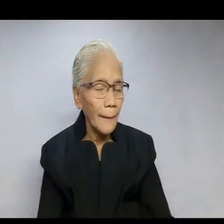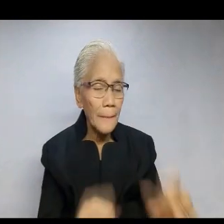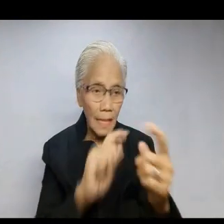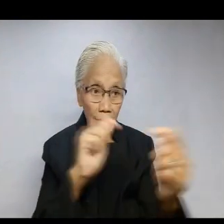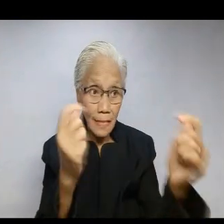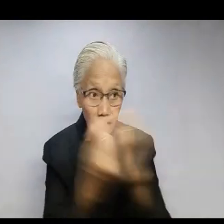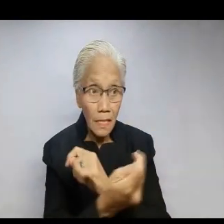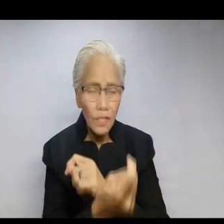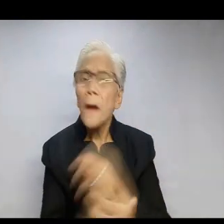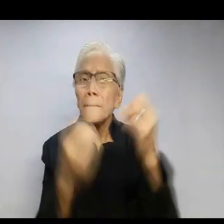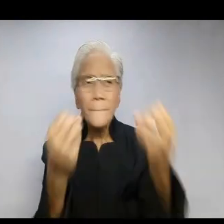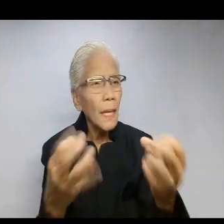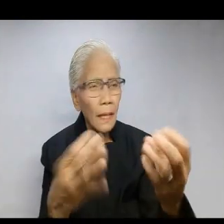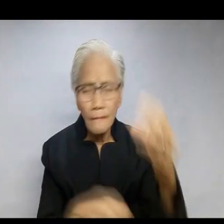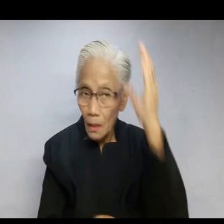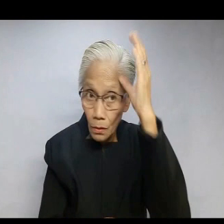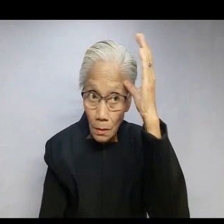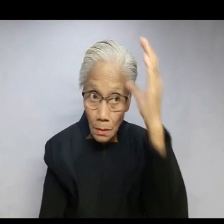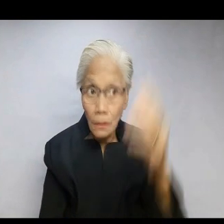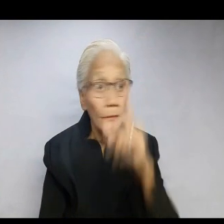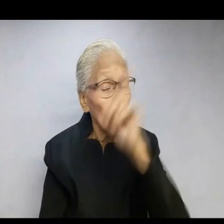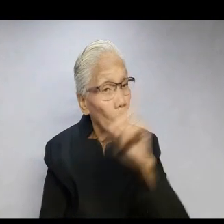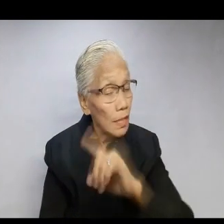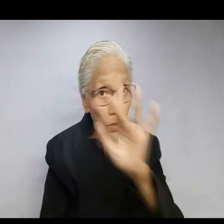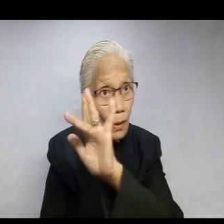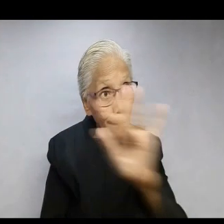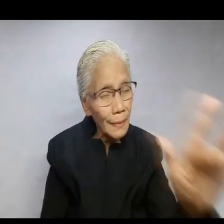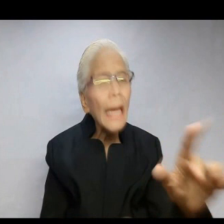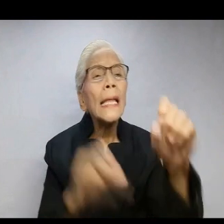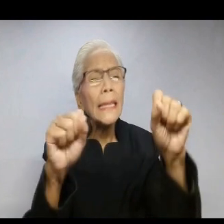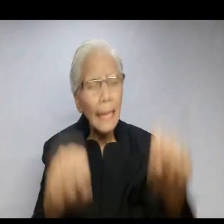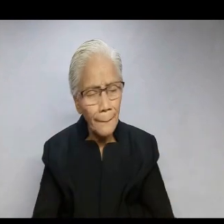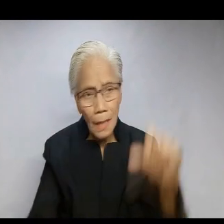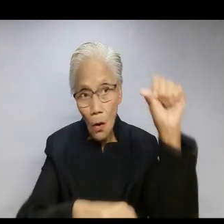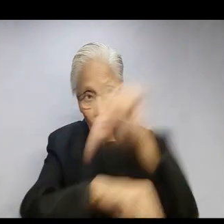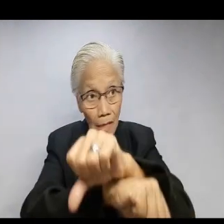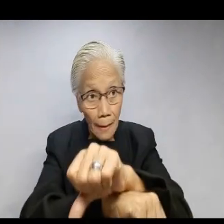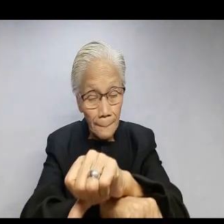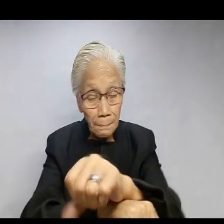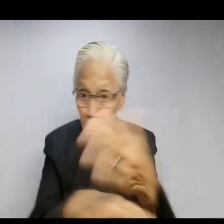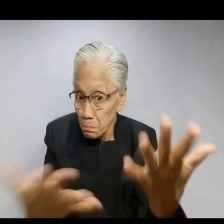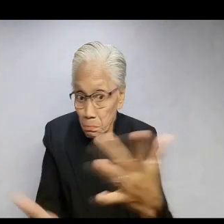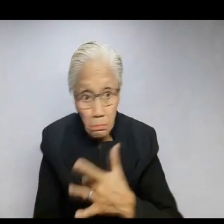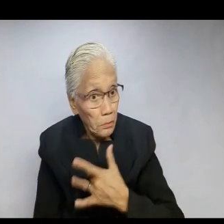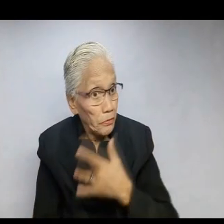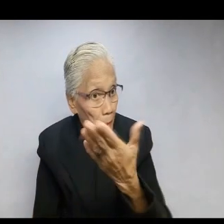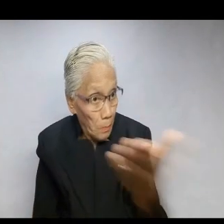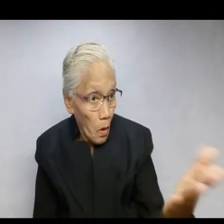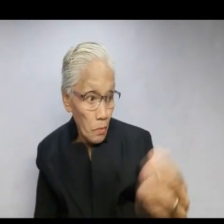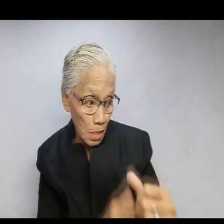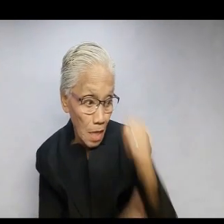alter what can be changed. Many of the causes of loneliness or emptiness can be